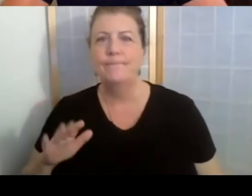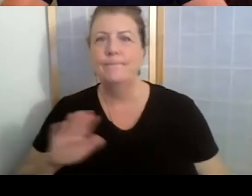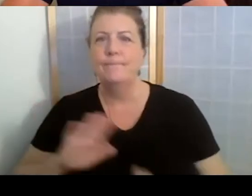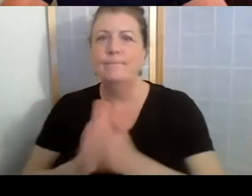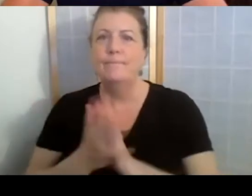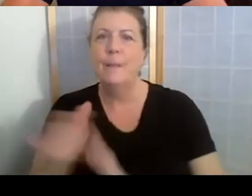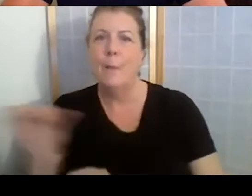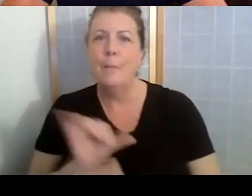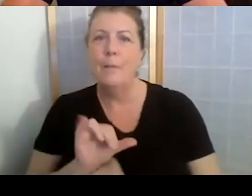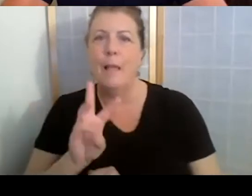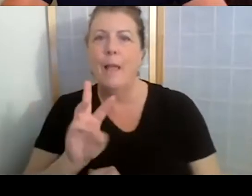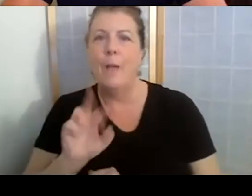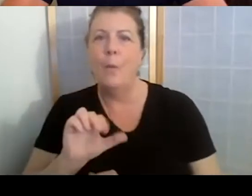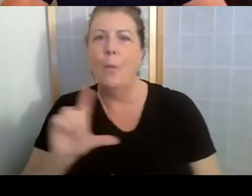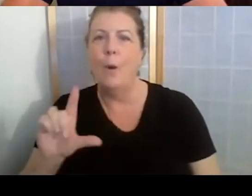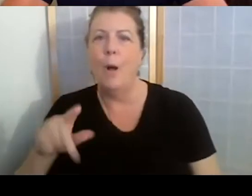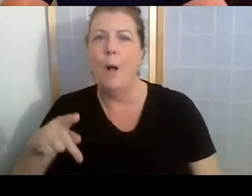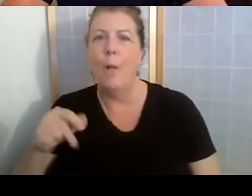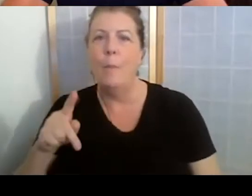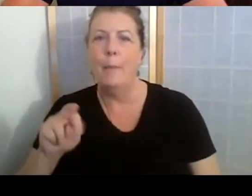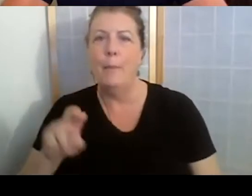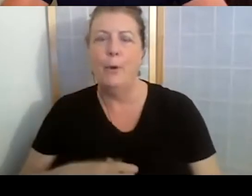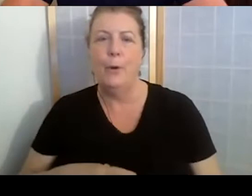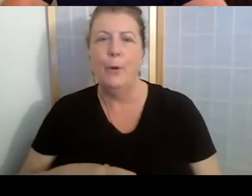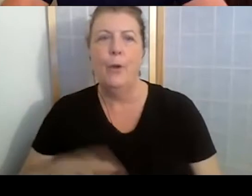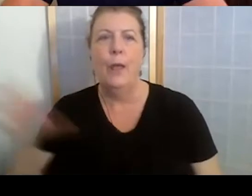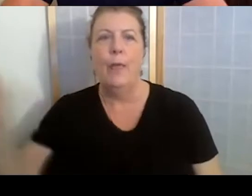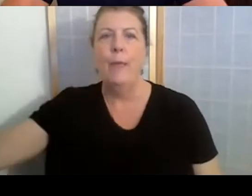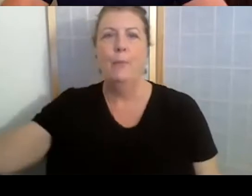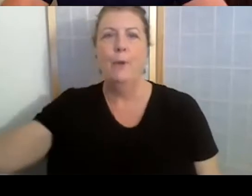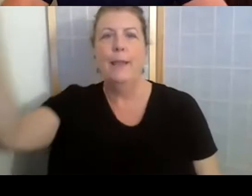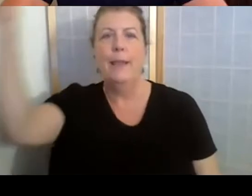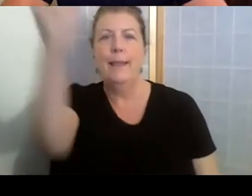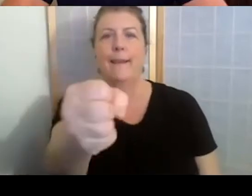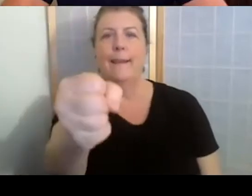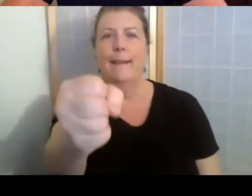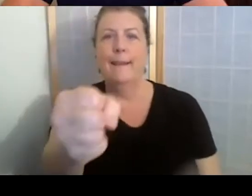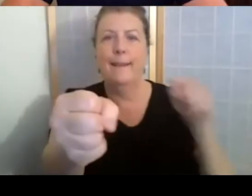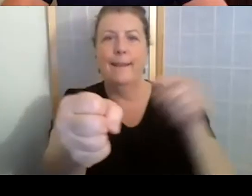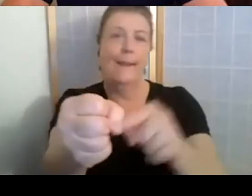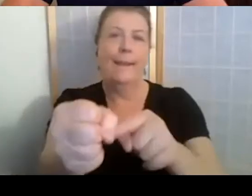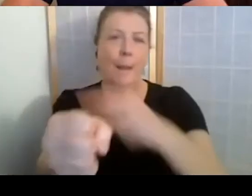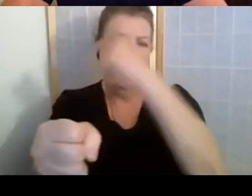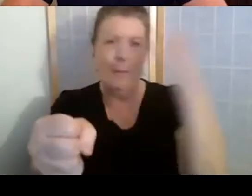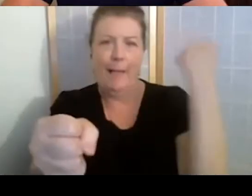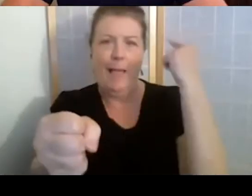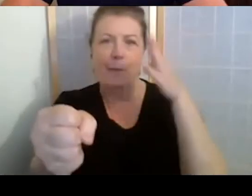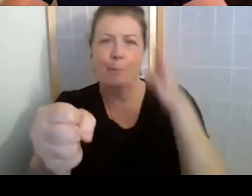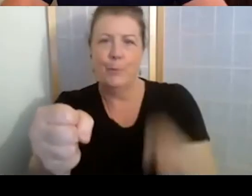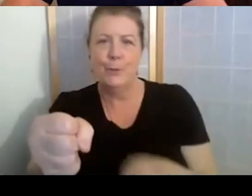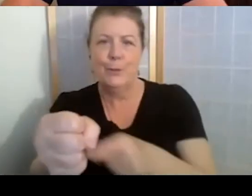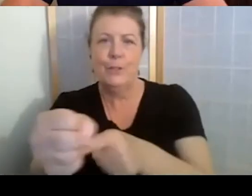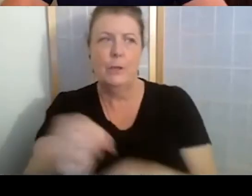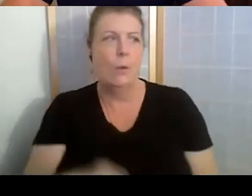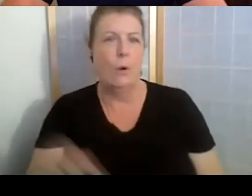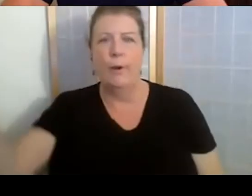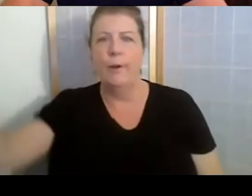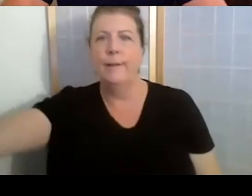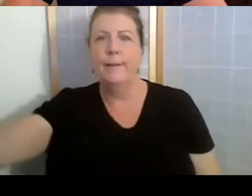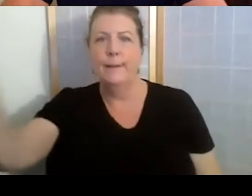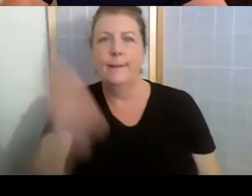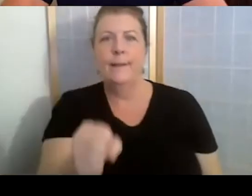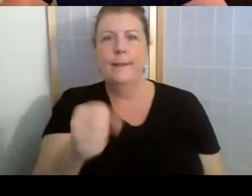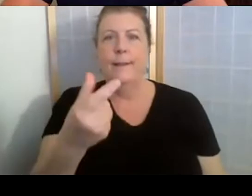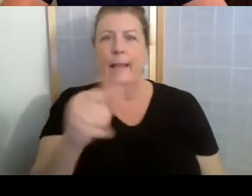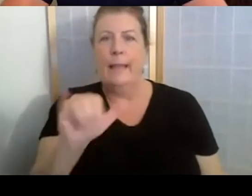one Black person or one woman or one queer person and they say, okay, we've got that covered. That checks all the boxes. And we're going to ask this